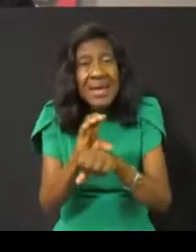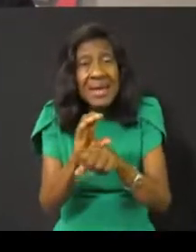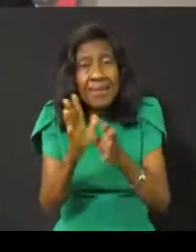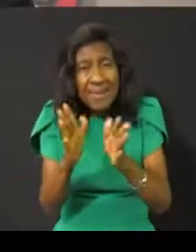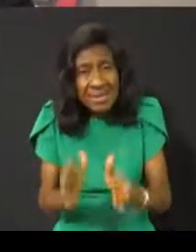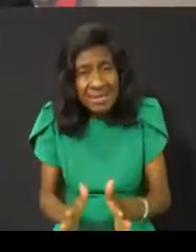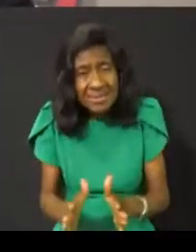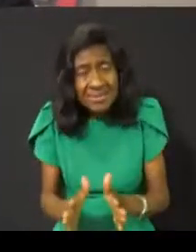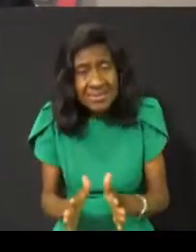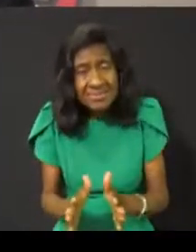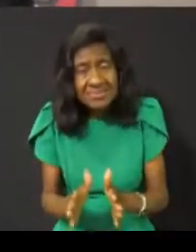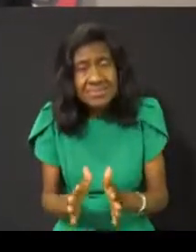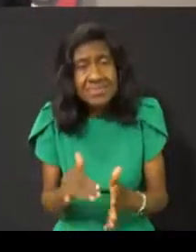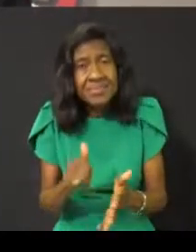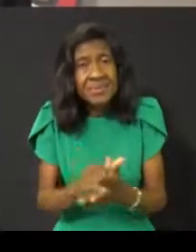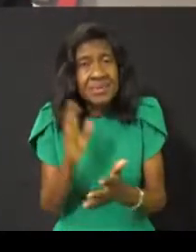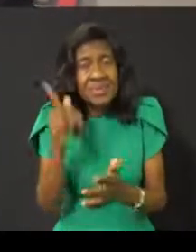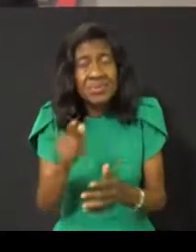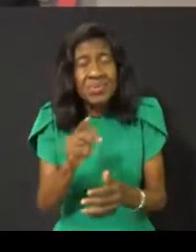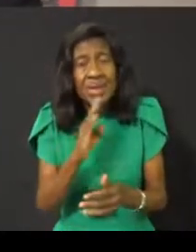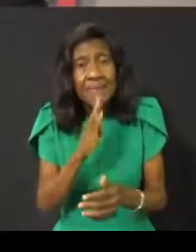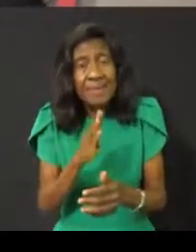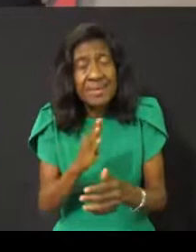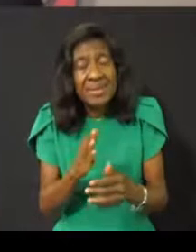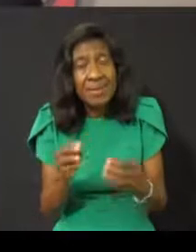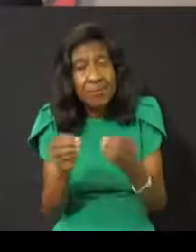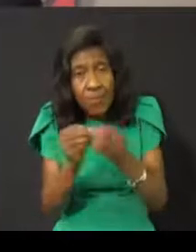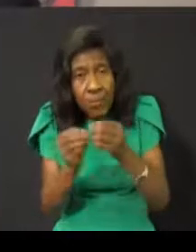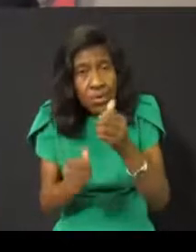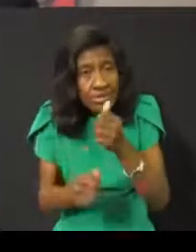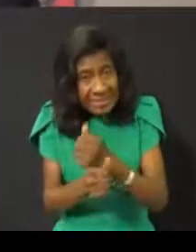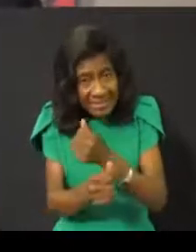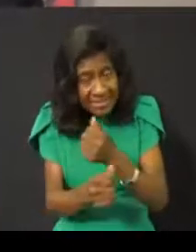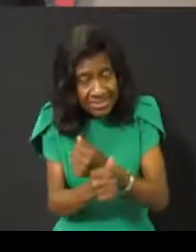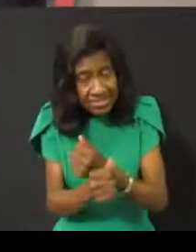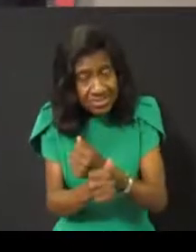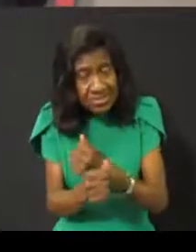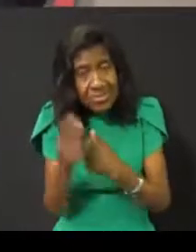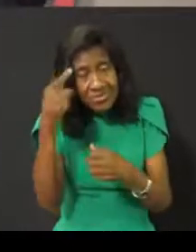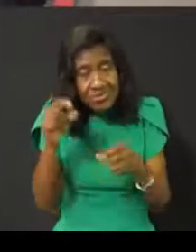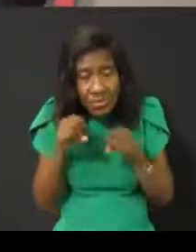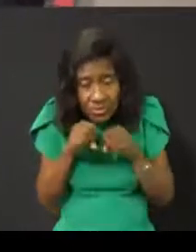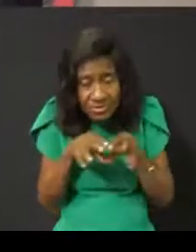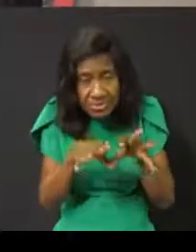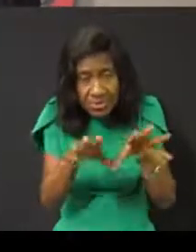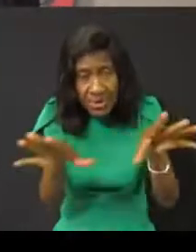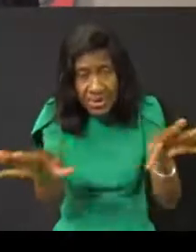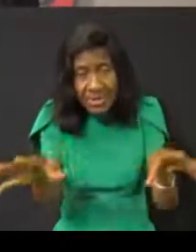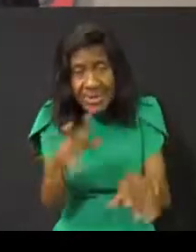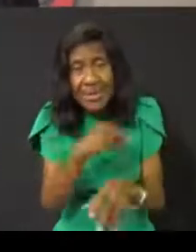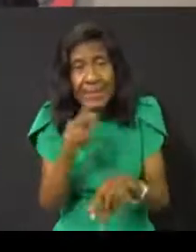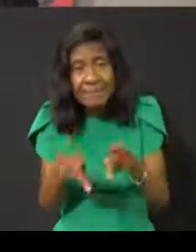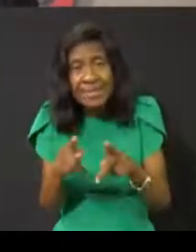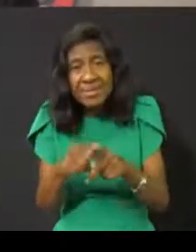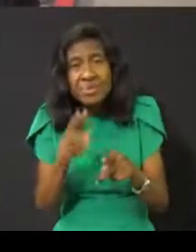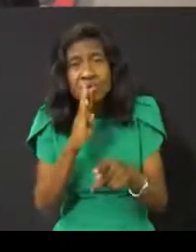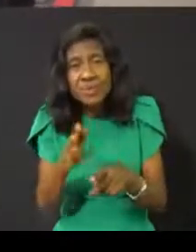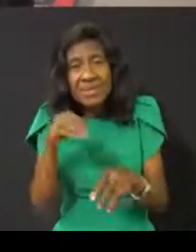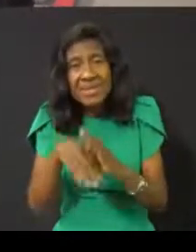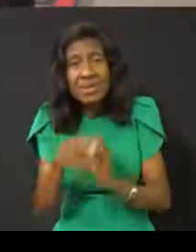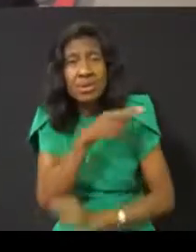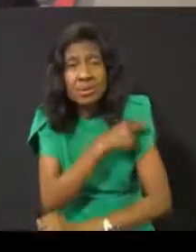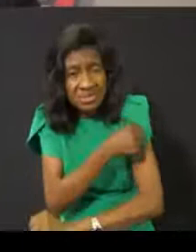an increased risk of community transmission and hospitalizations. While we are